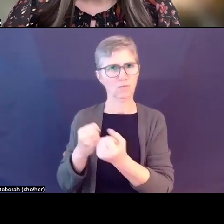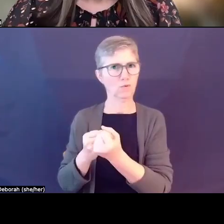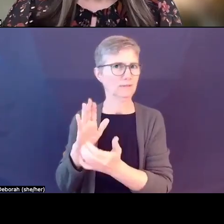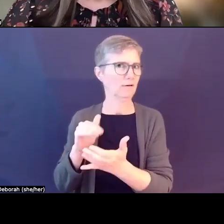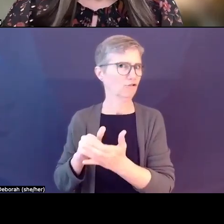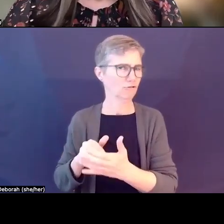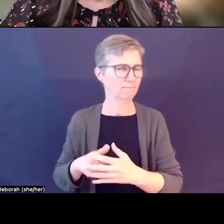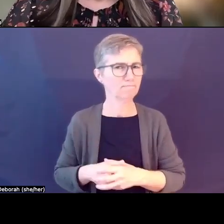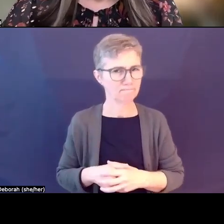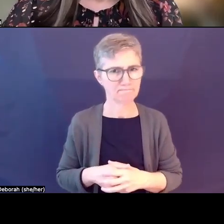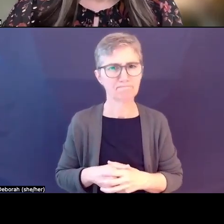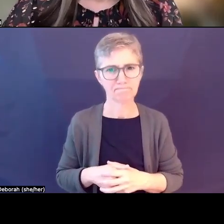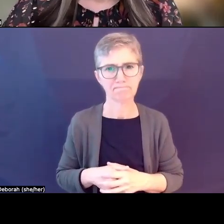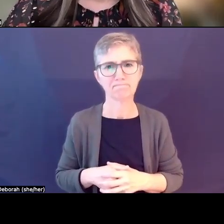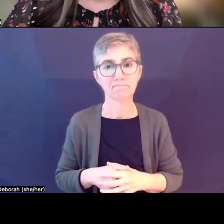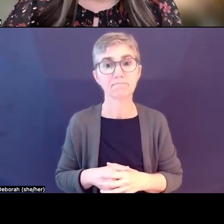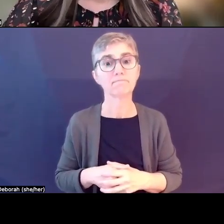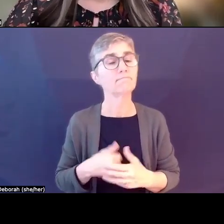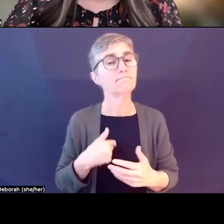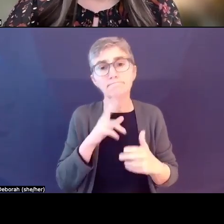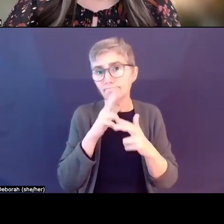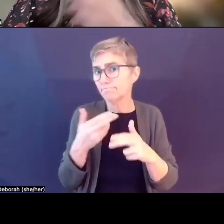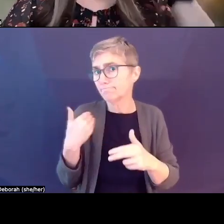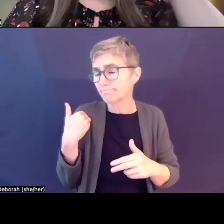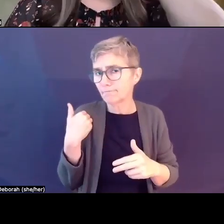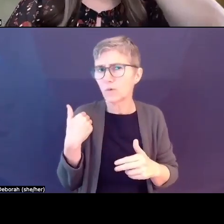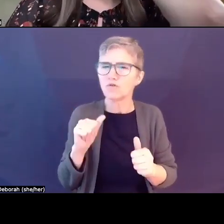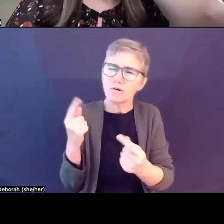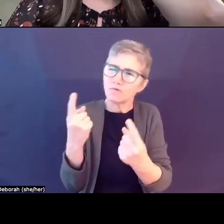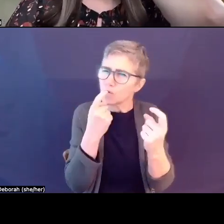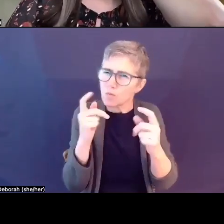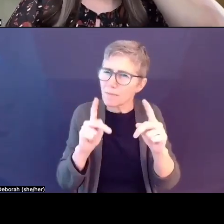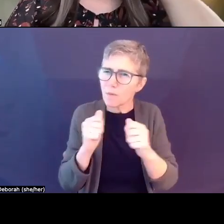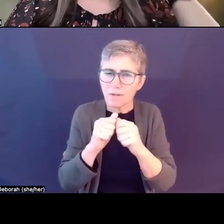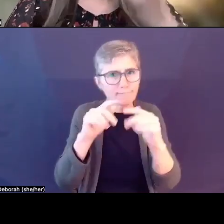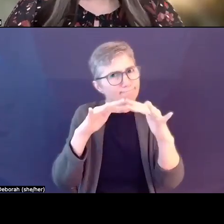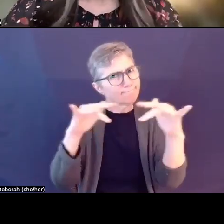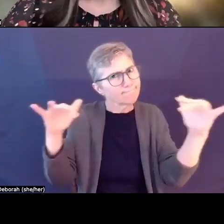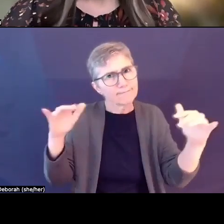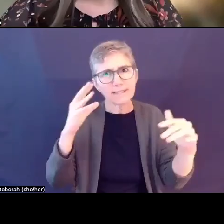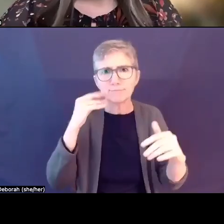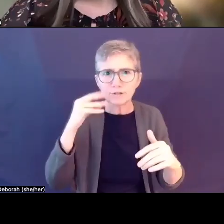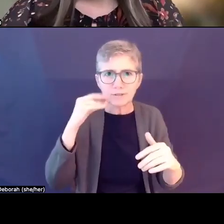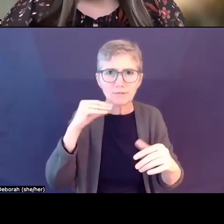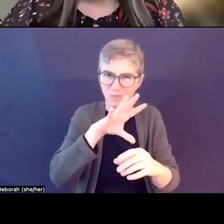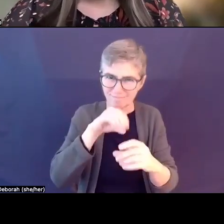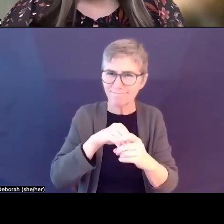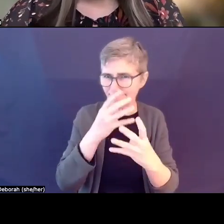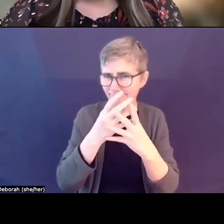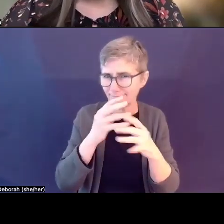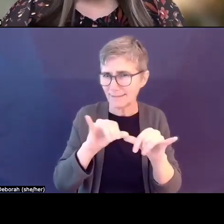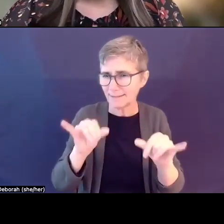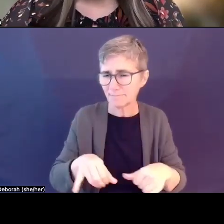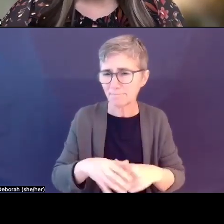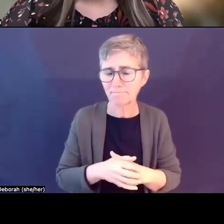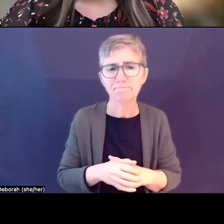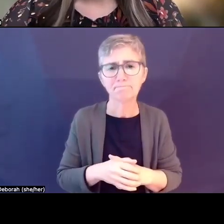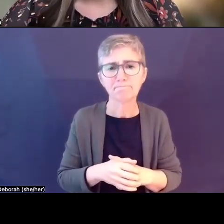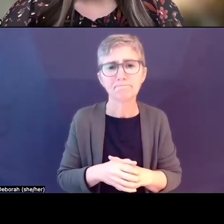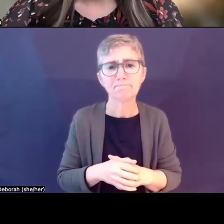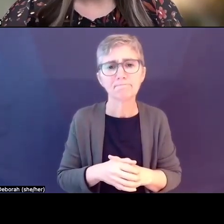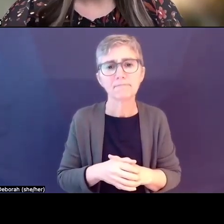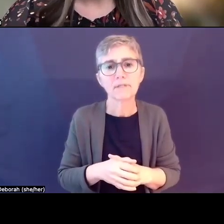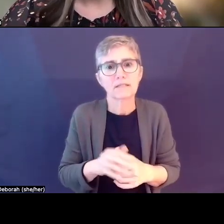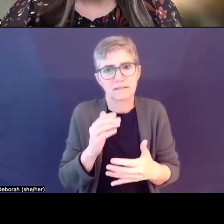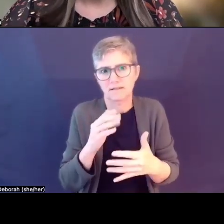past. As mentioned, we also tried to recruit people with a wide range of experiences within the criminal legal system, and you can see there are some